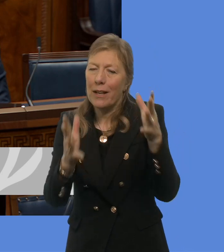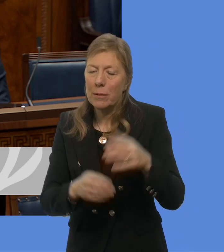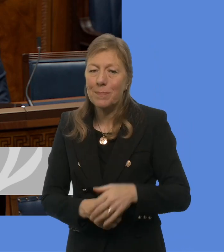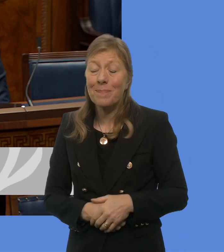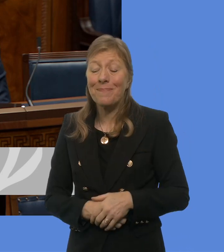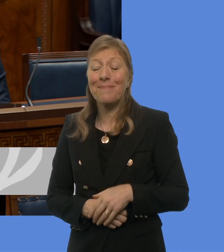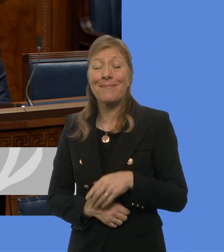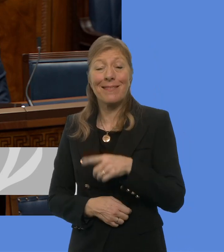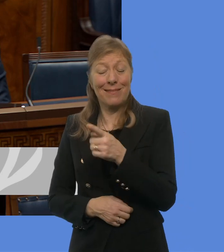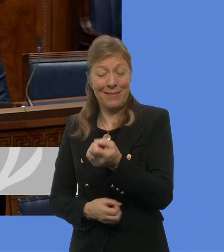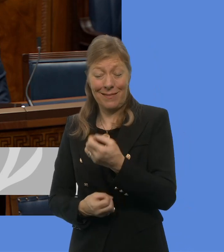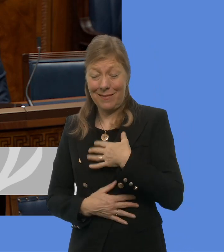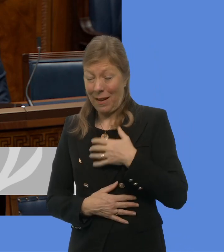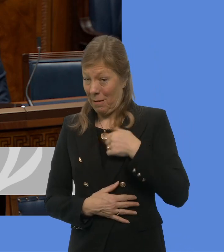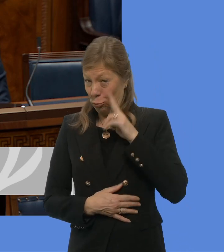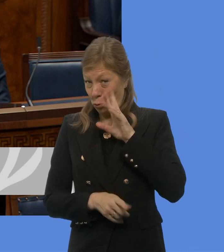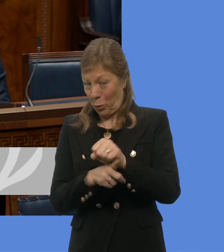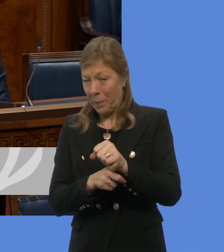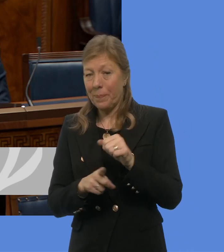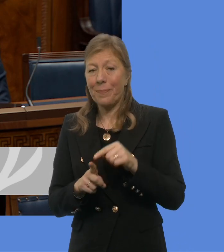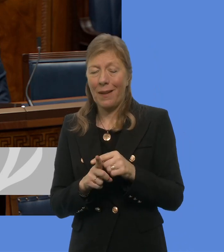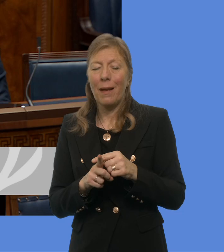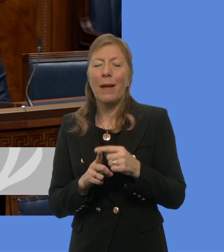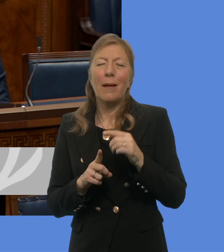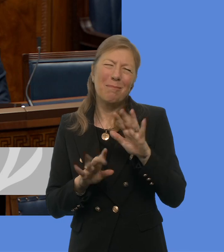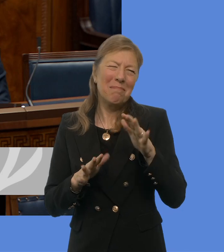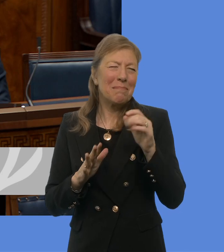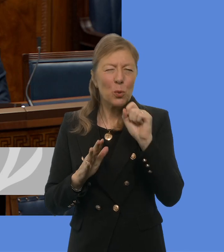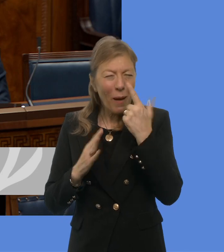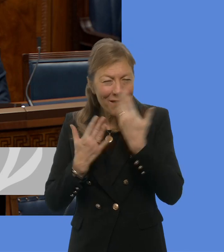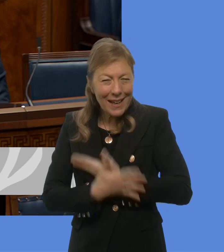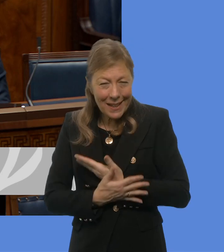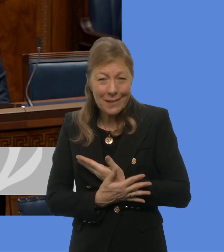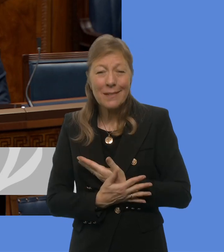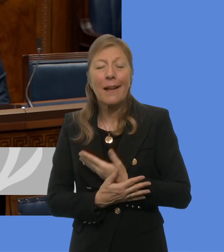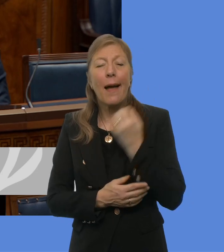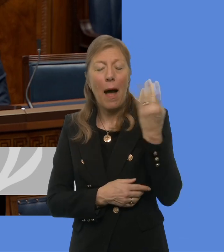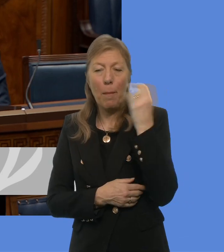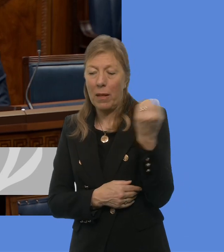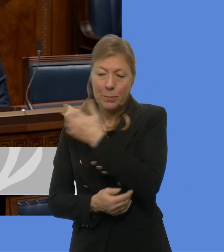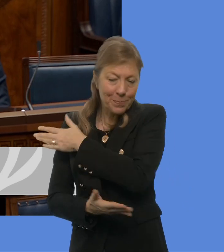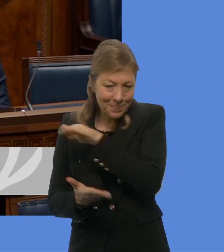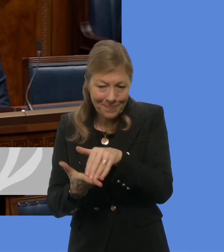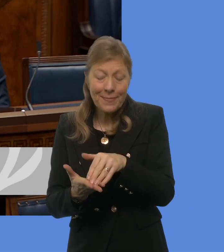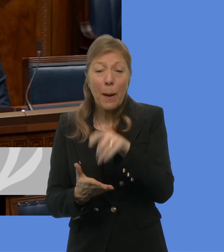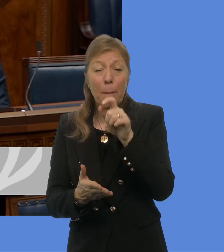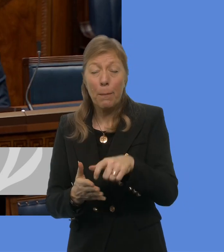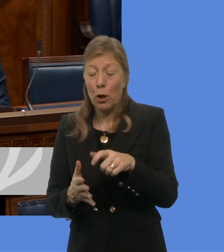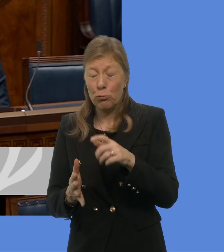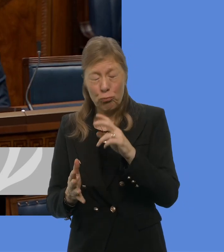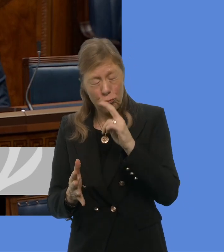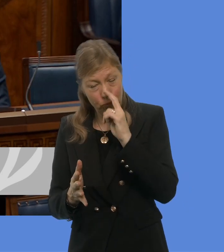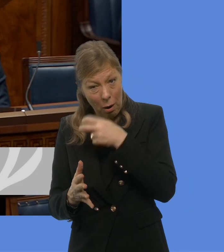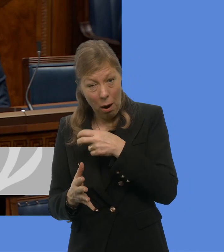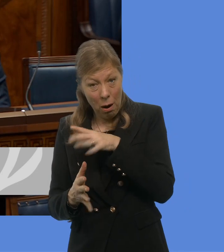around midnight, maybe a bit after midnight, by ambulance, and he was drunk. He had a lot of alcohol on board. They found him a